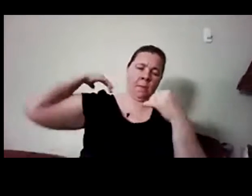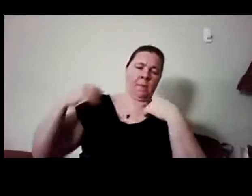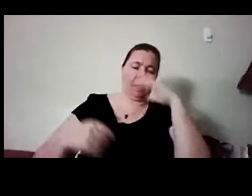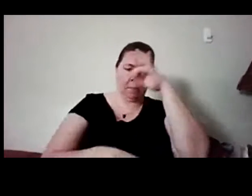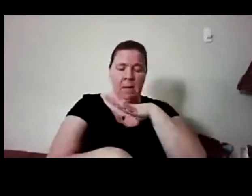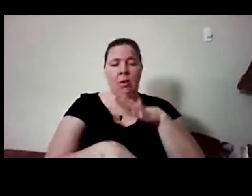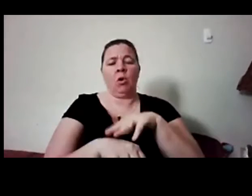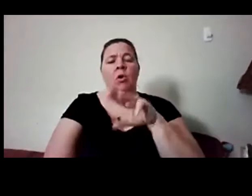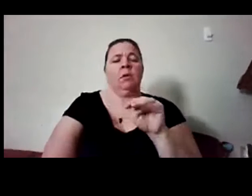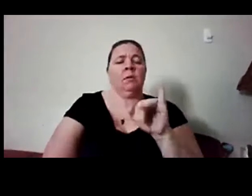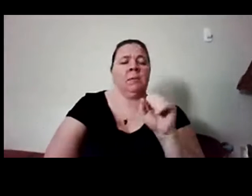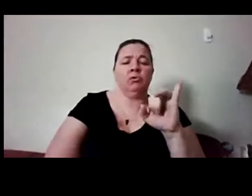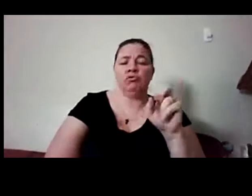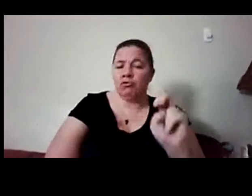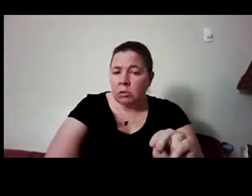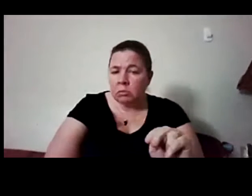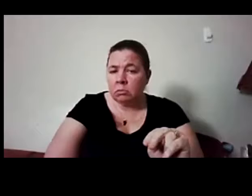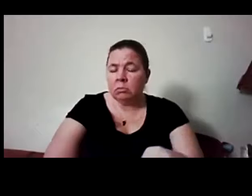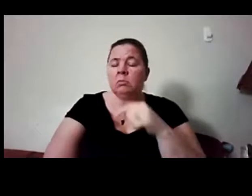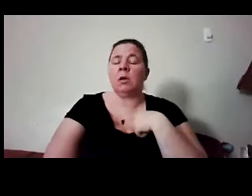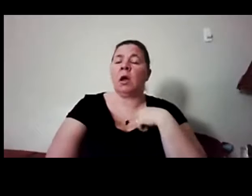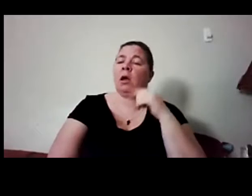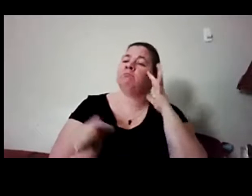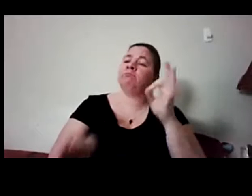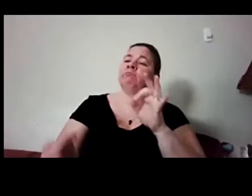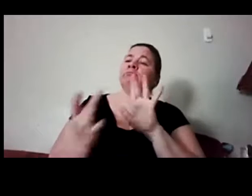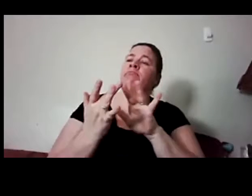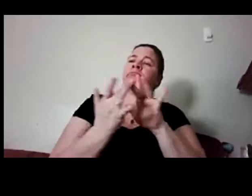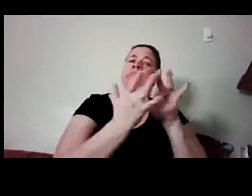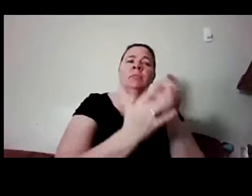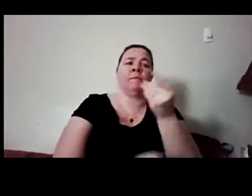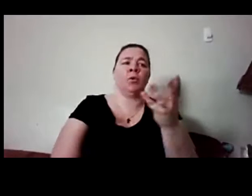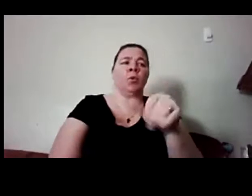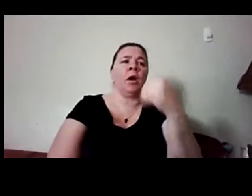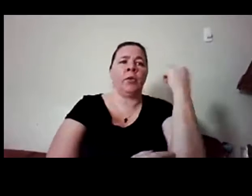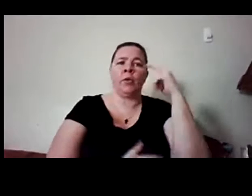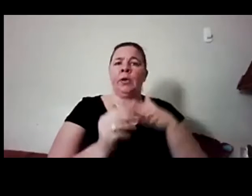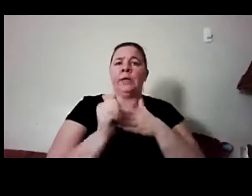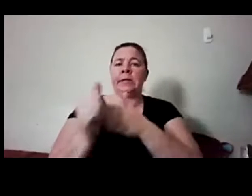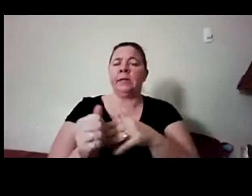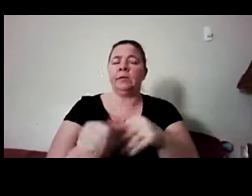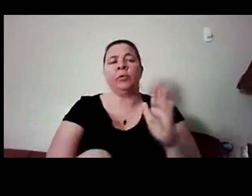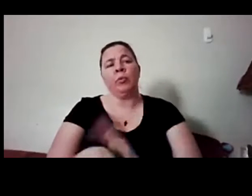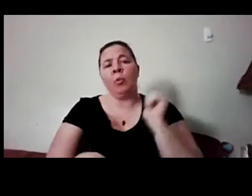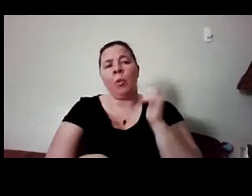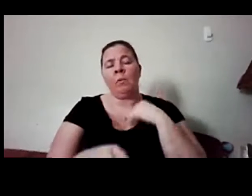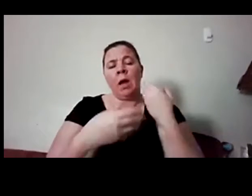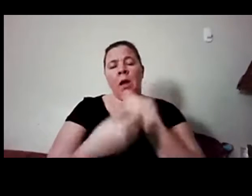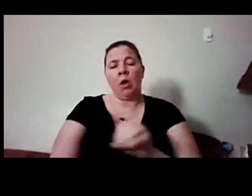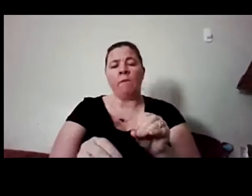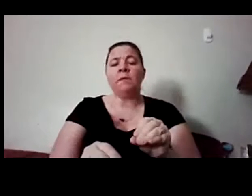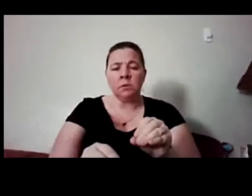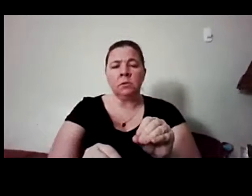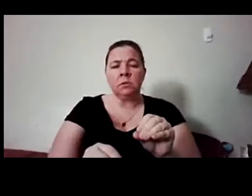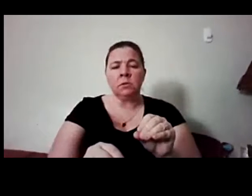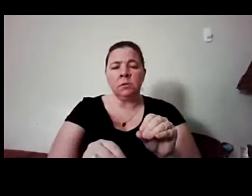mission. Okay, I decided to contact a few other leaders, call them up to my office, and I said, hey guys, we need to spread this message